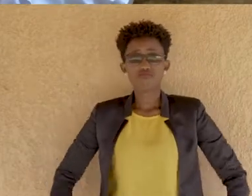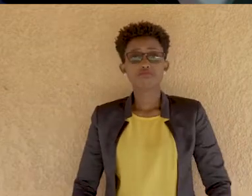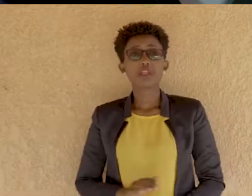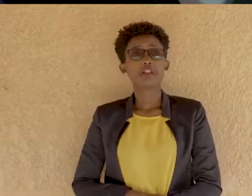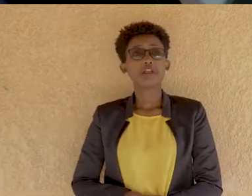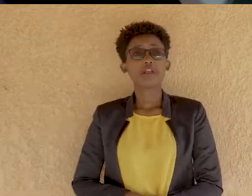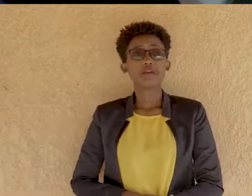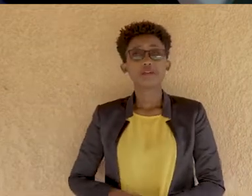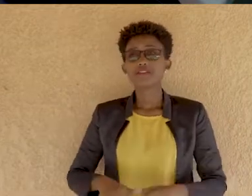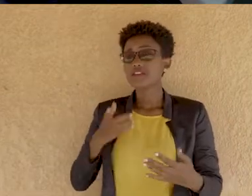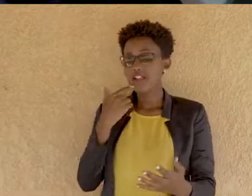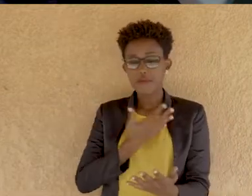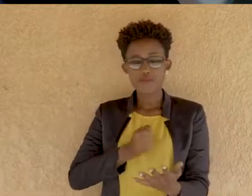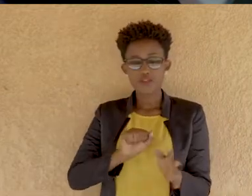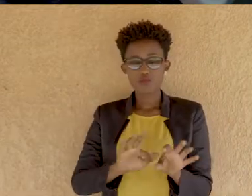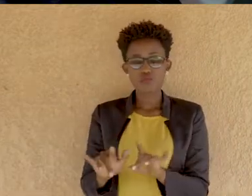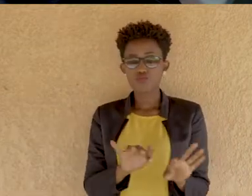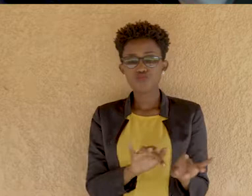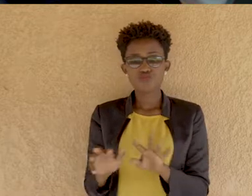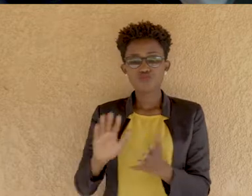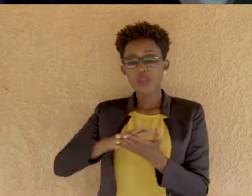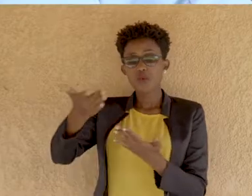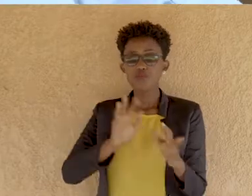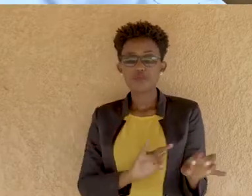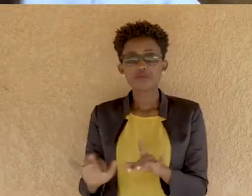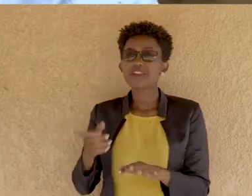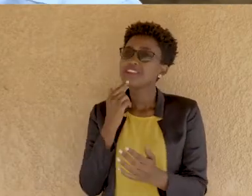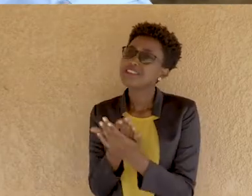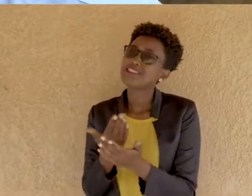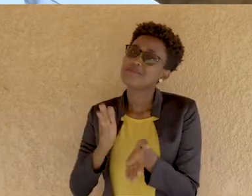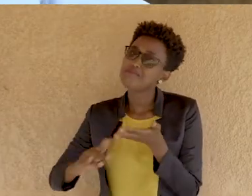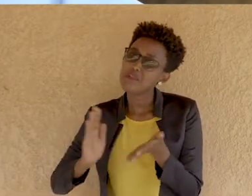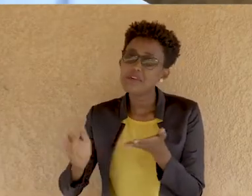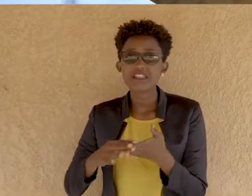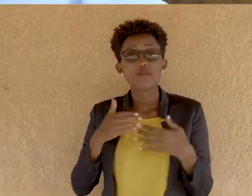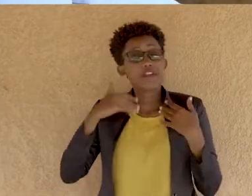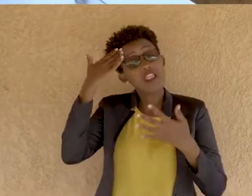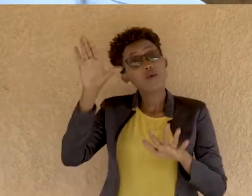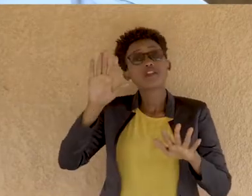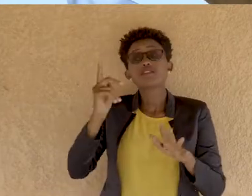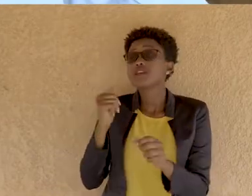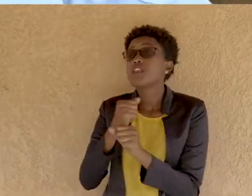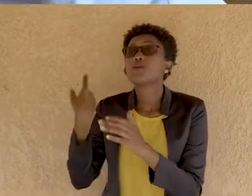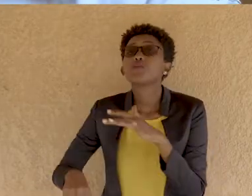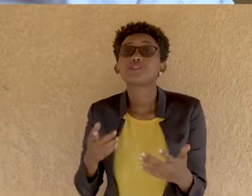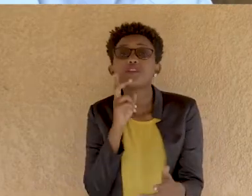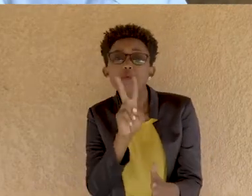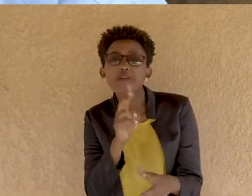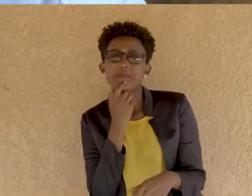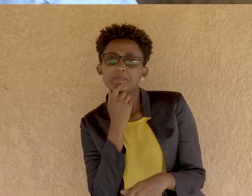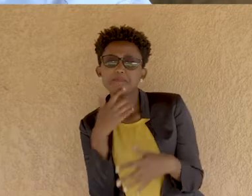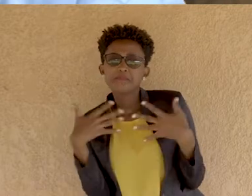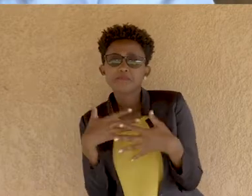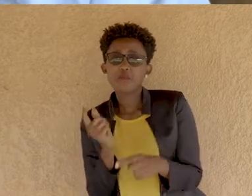There was a man wearing a dress who had a computer and was typing on it. I pleaded for mercy even though I did not know what